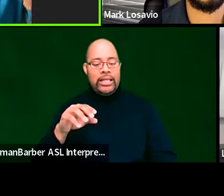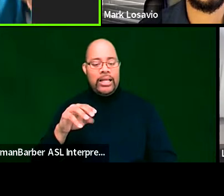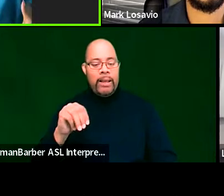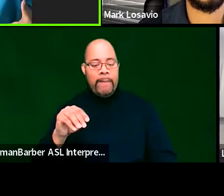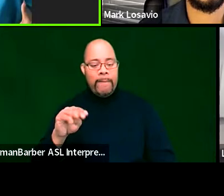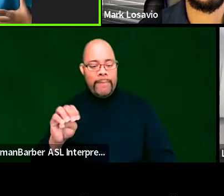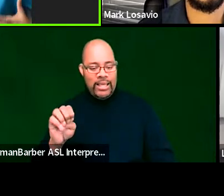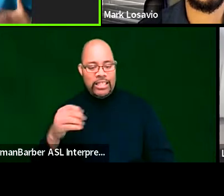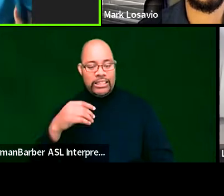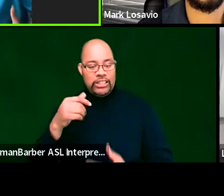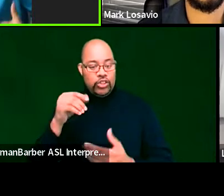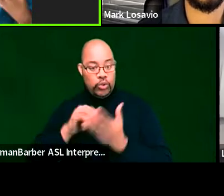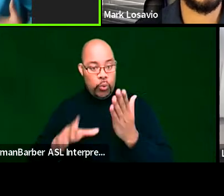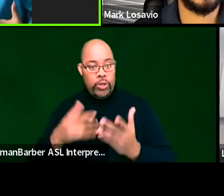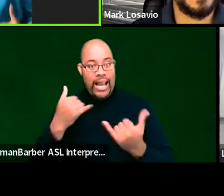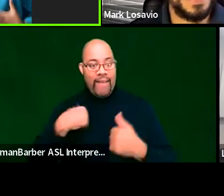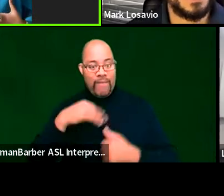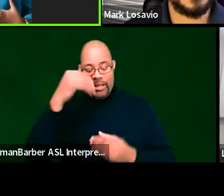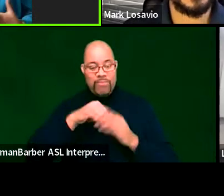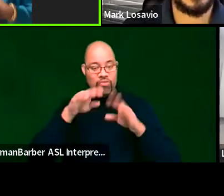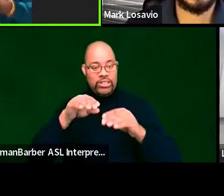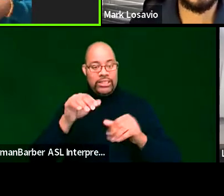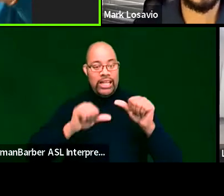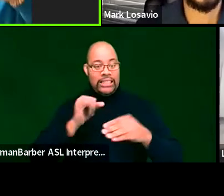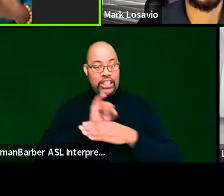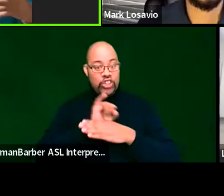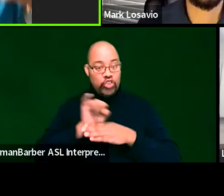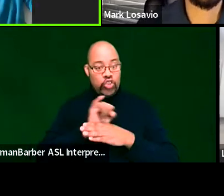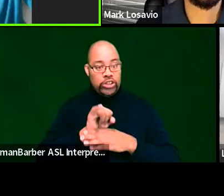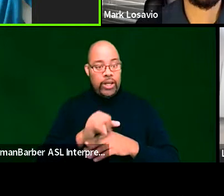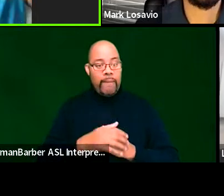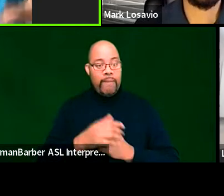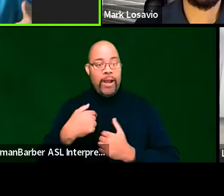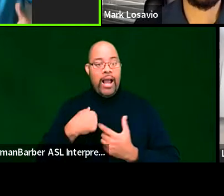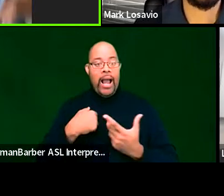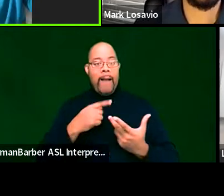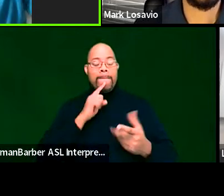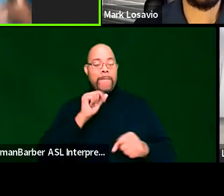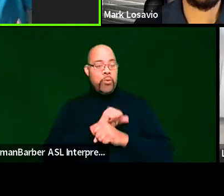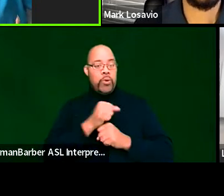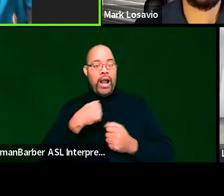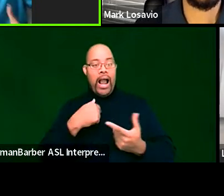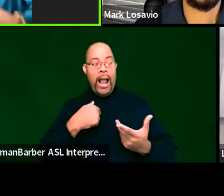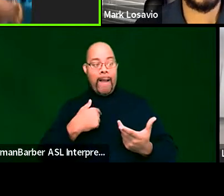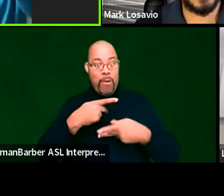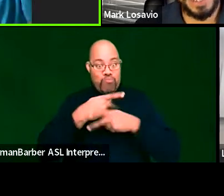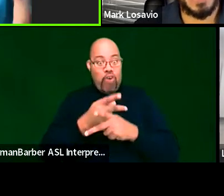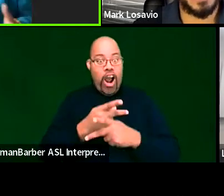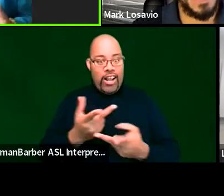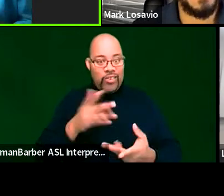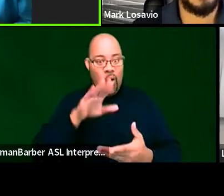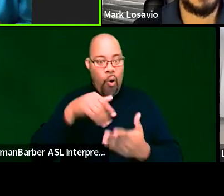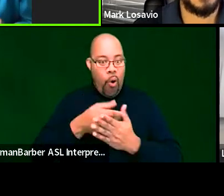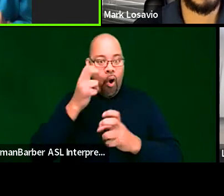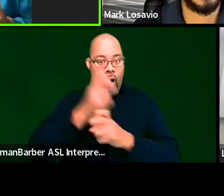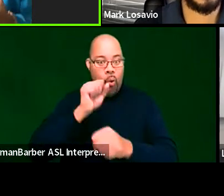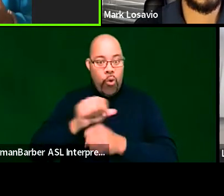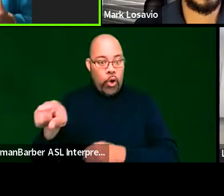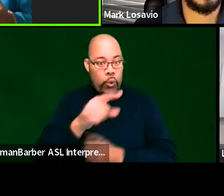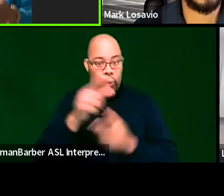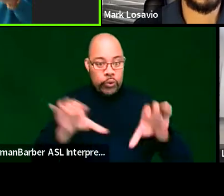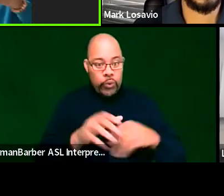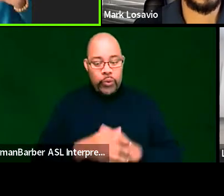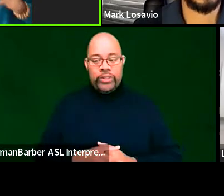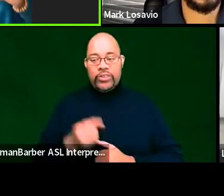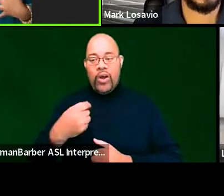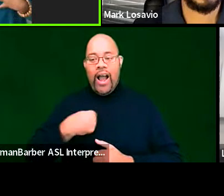this Black and Marine Science internship. And I will, like, I'm literally a byproduct of all the hard work you guys have been